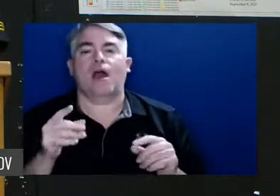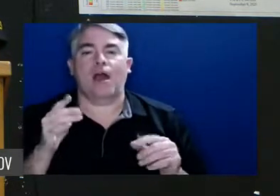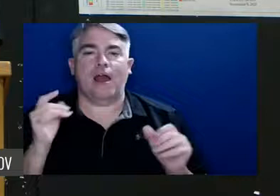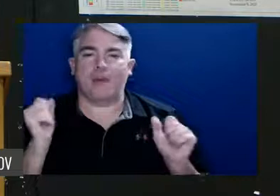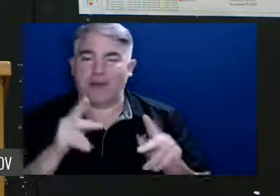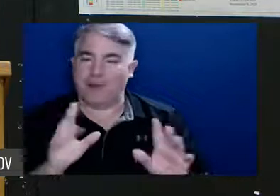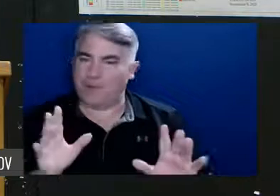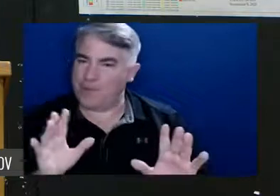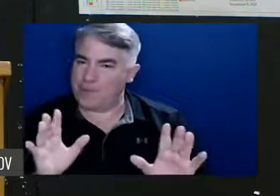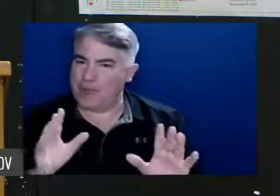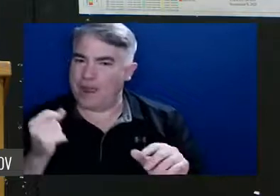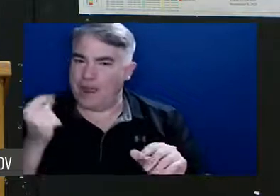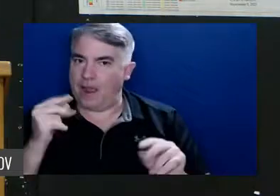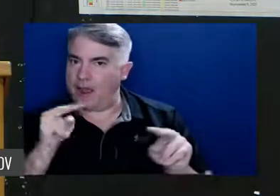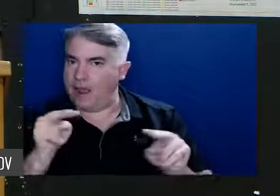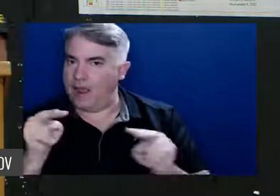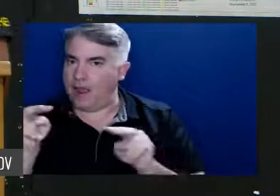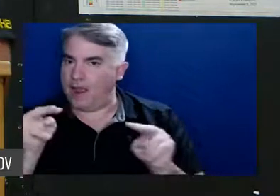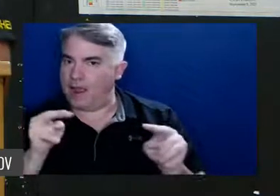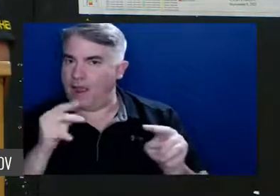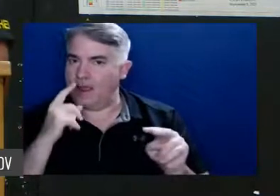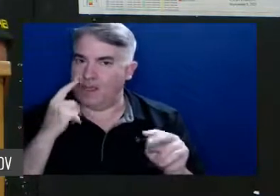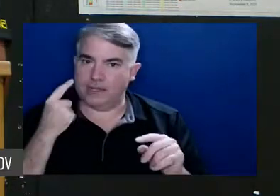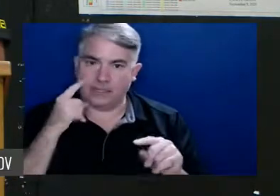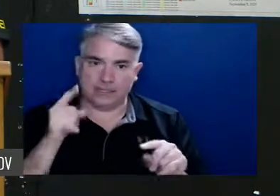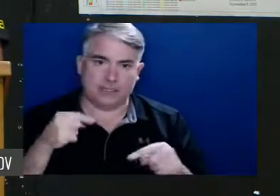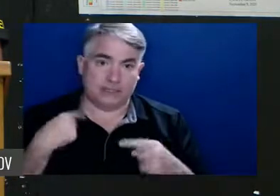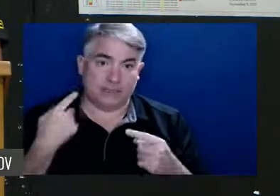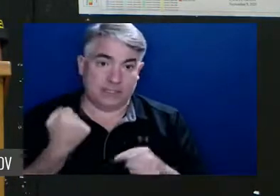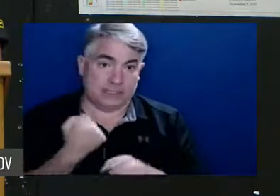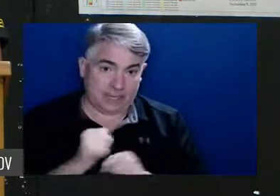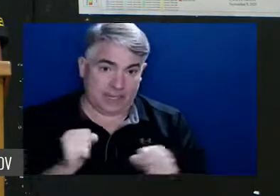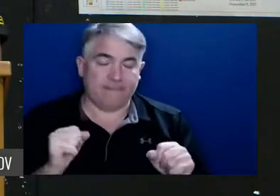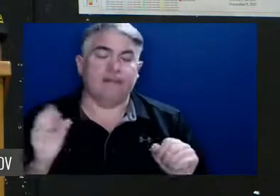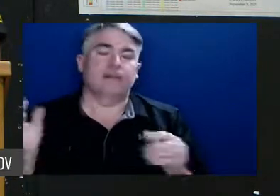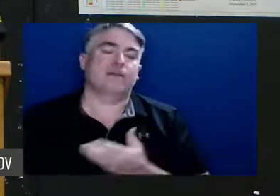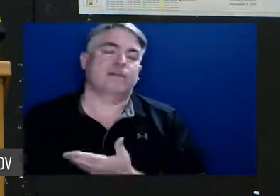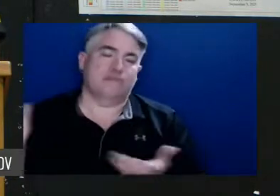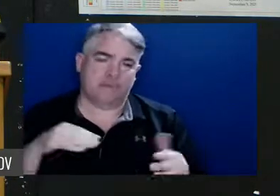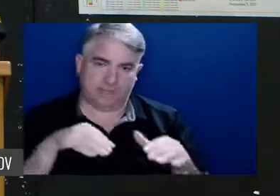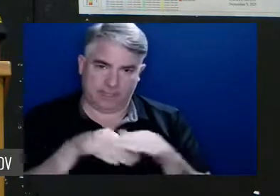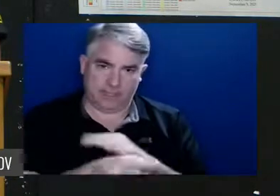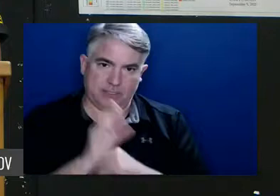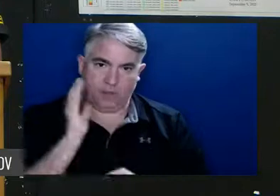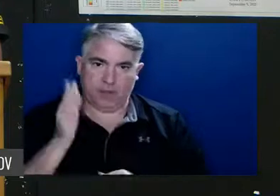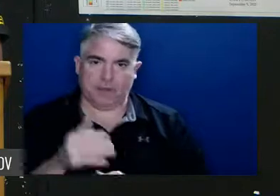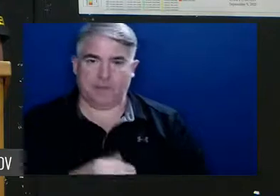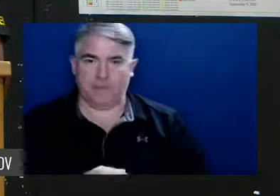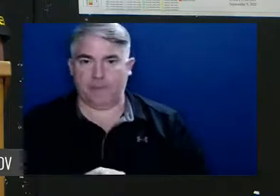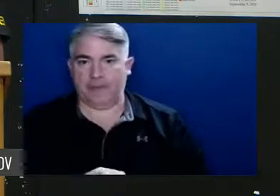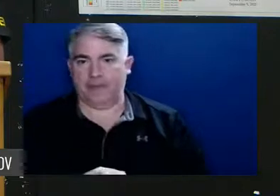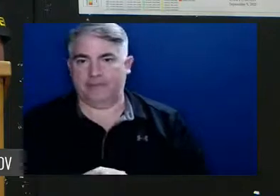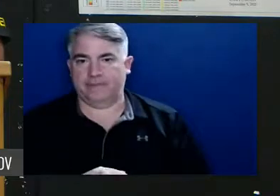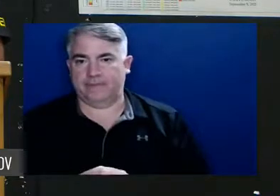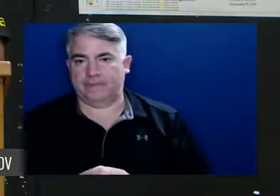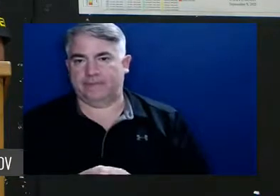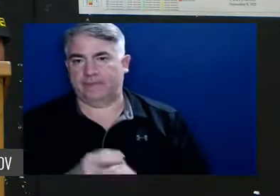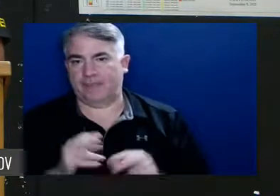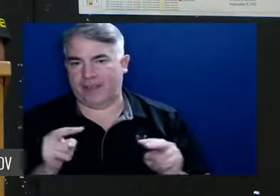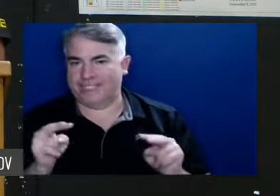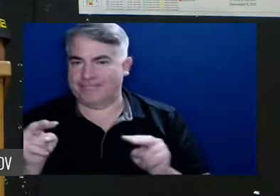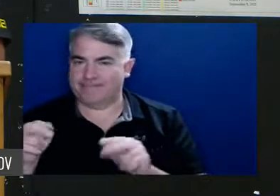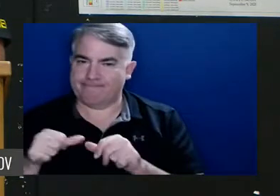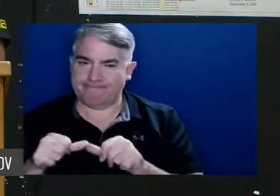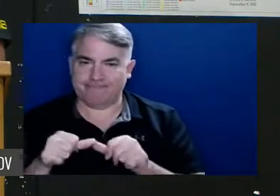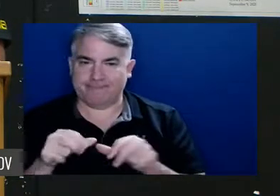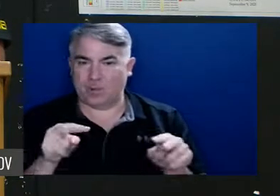when it's safe to do so. Damage assessment is ongoing. We understand that there's a lot of people from the Dixie Valley area